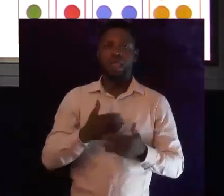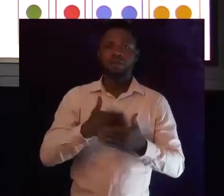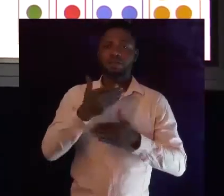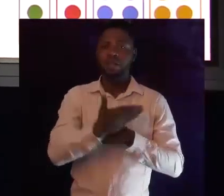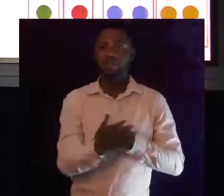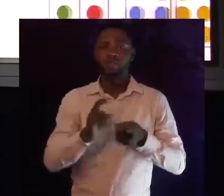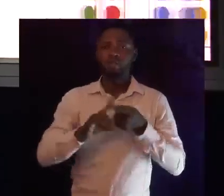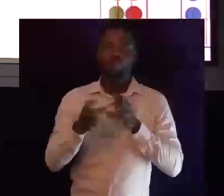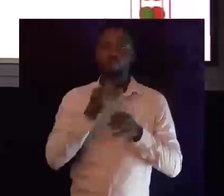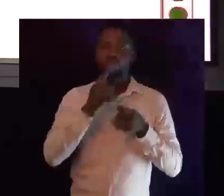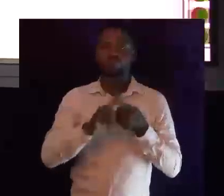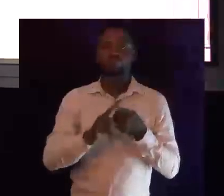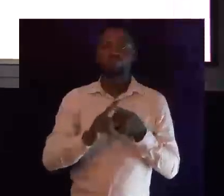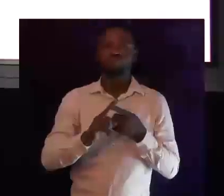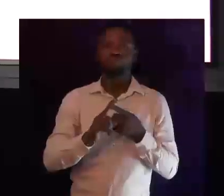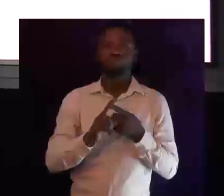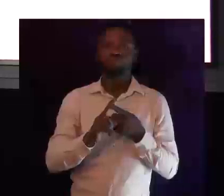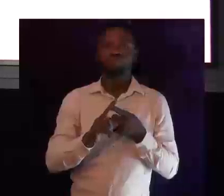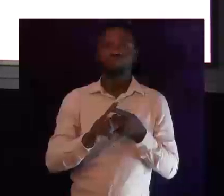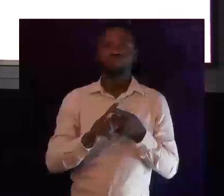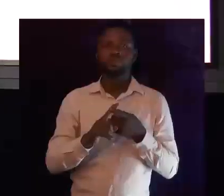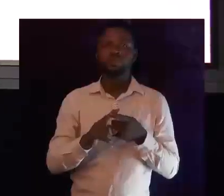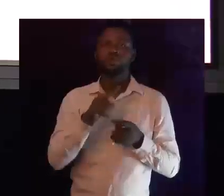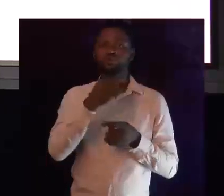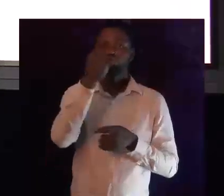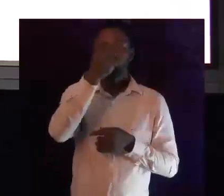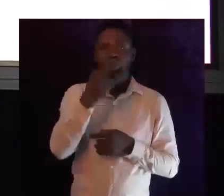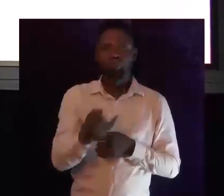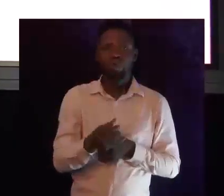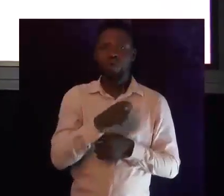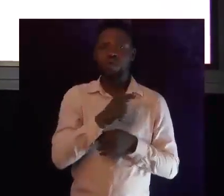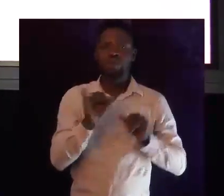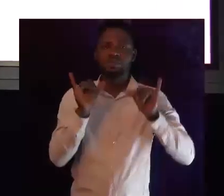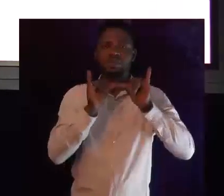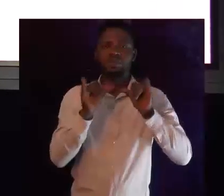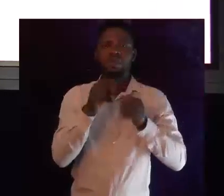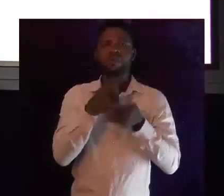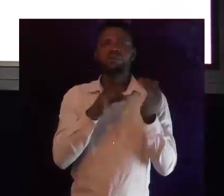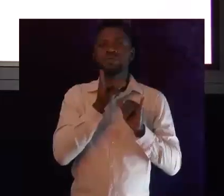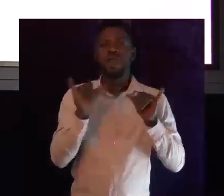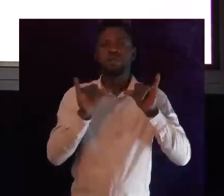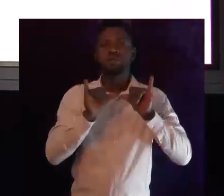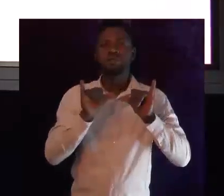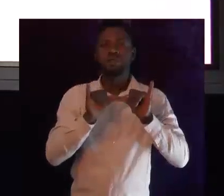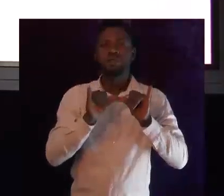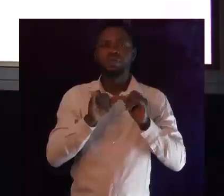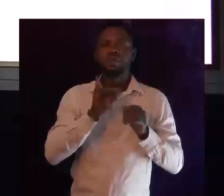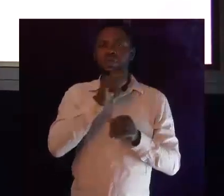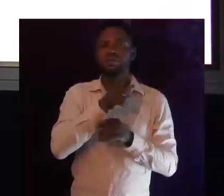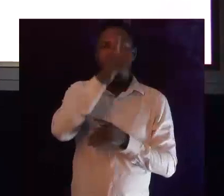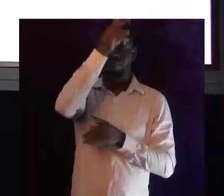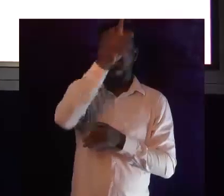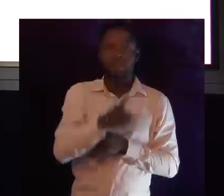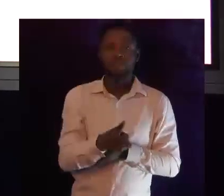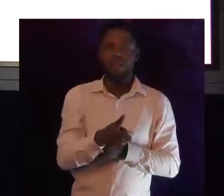next thing to do is a critical step, and that is that you draw a scale. And what is a scale?